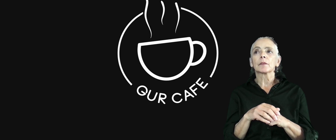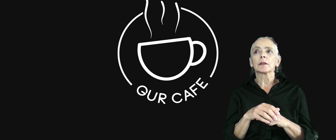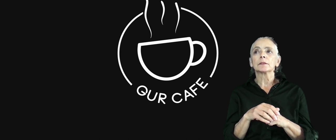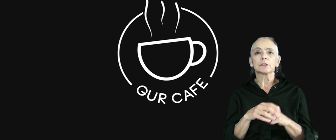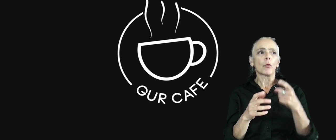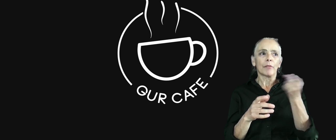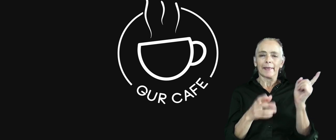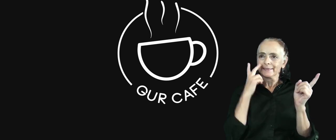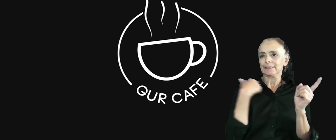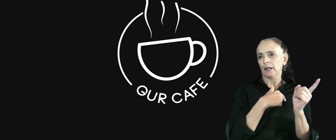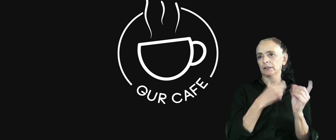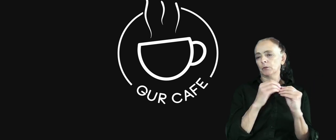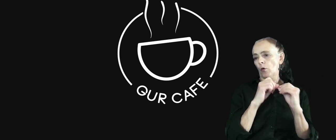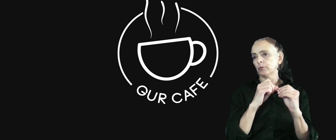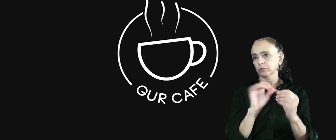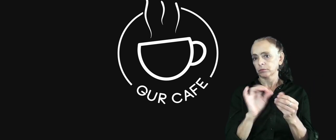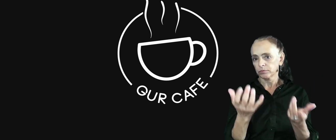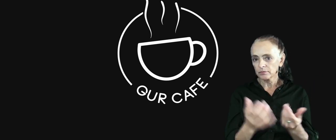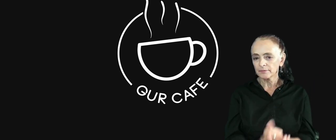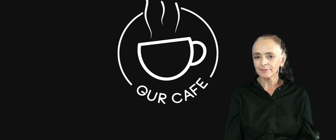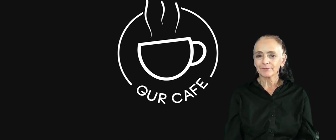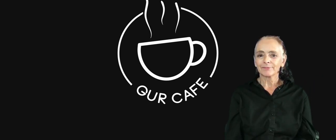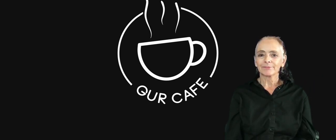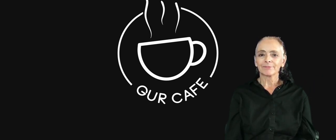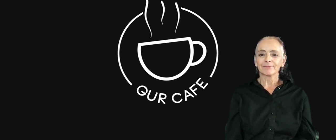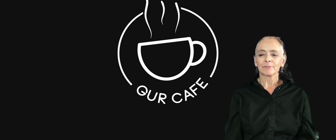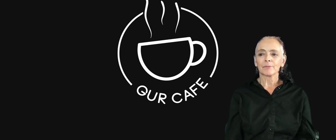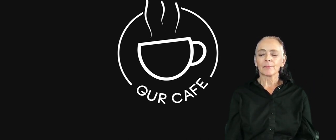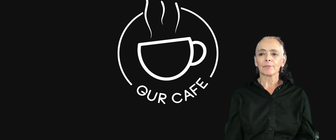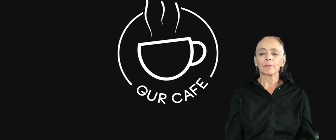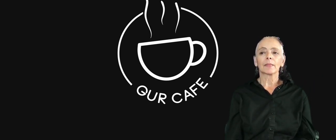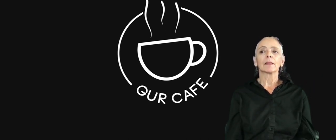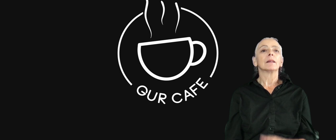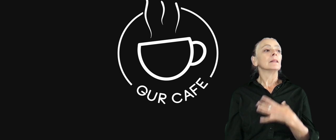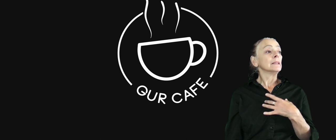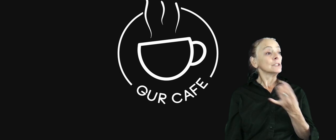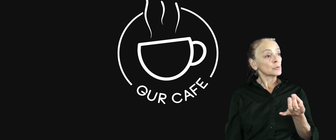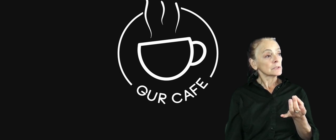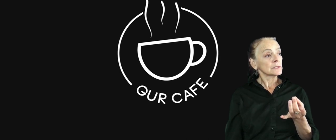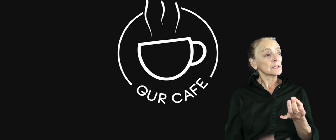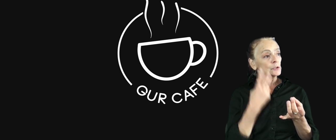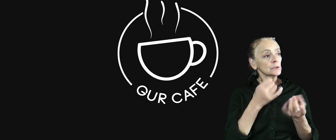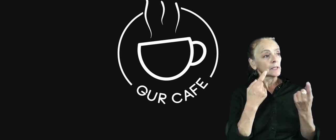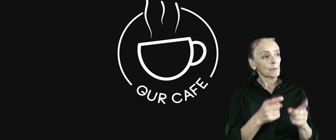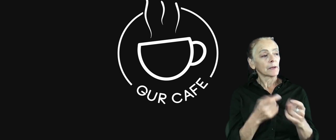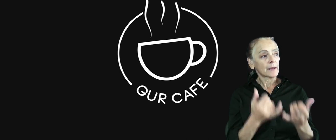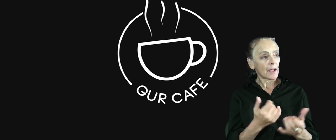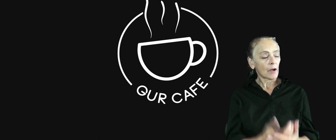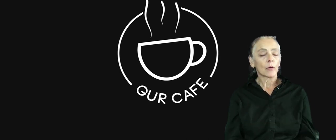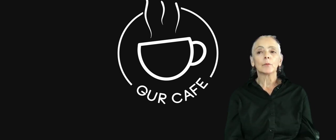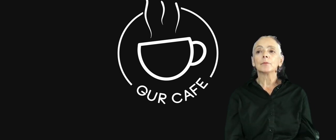seeing us as well. Yeah, that's interesting to see that this is happening now